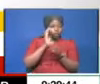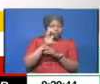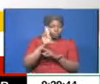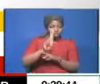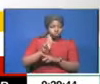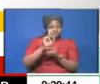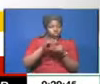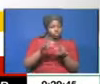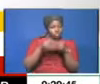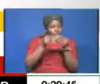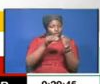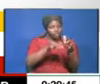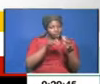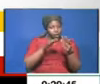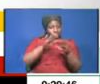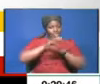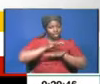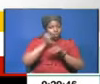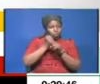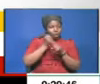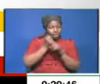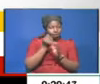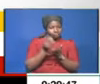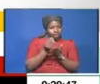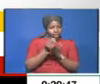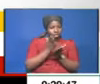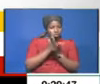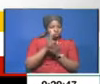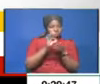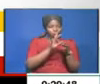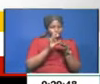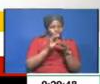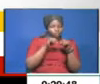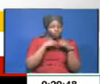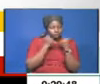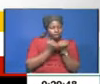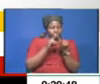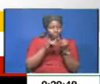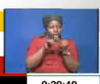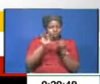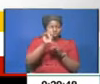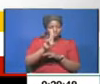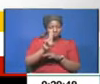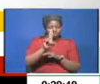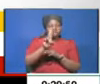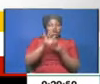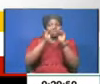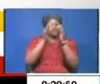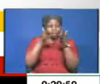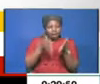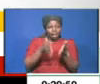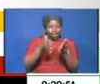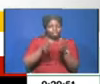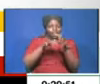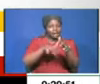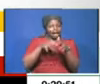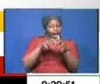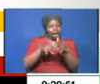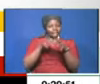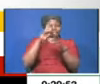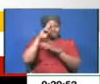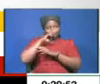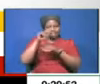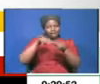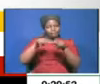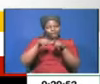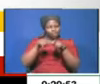farmers adequate working capital through cooperative societies, deployment of modern agricultural risk management instruments, and